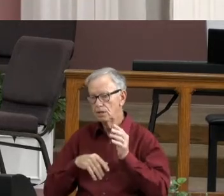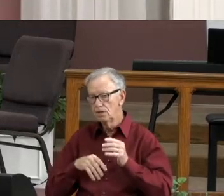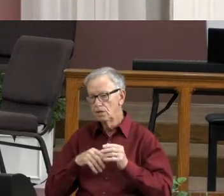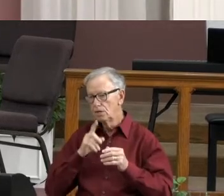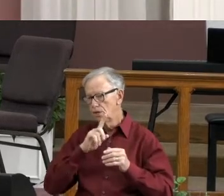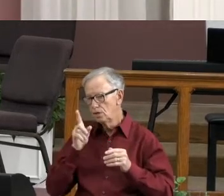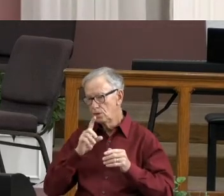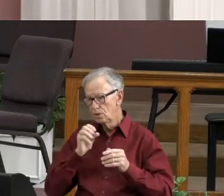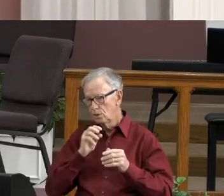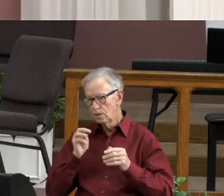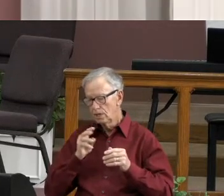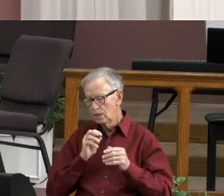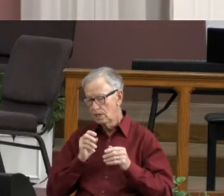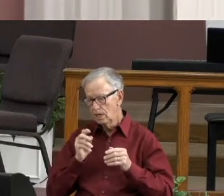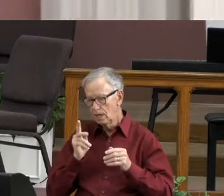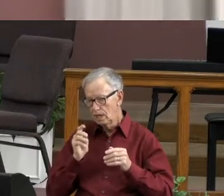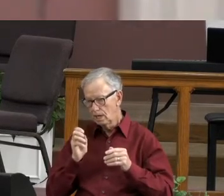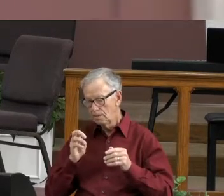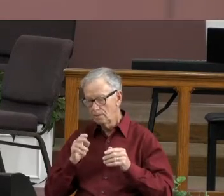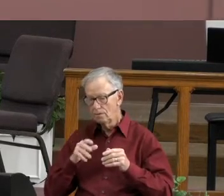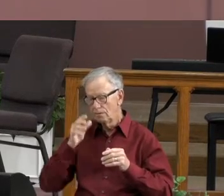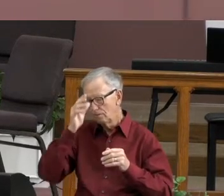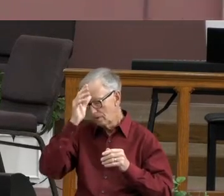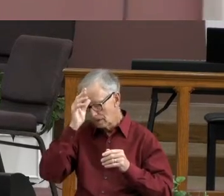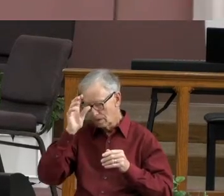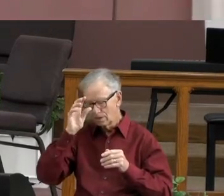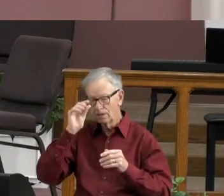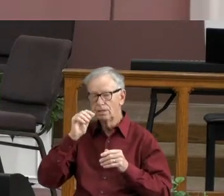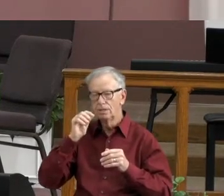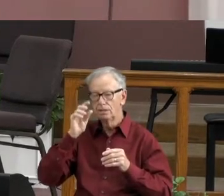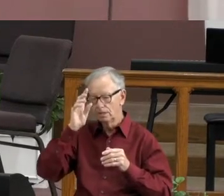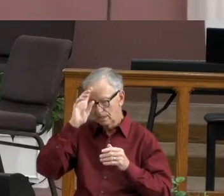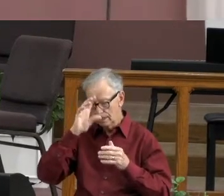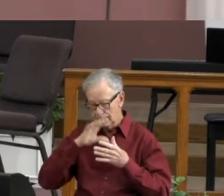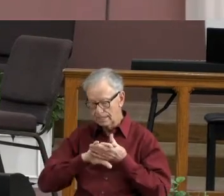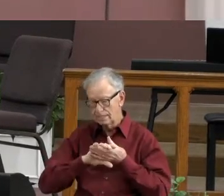being the father, the husband, and all of these things.